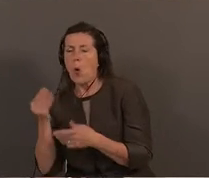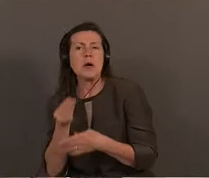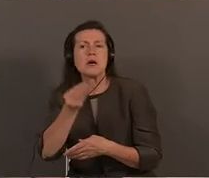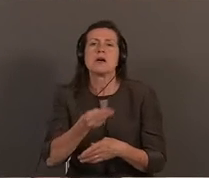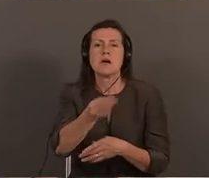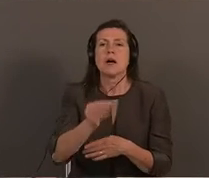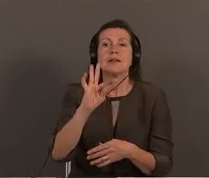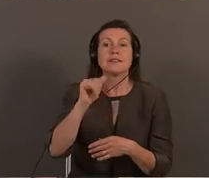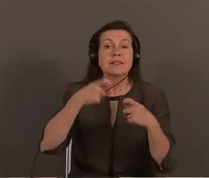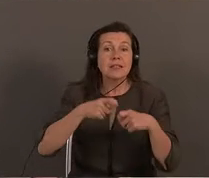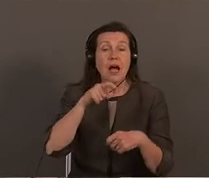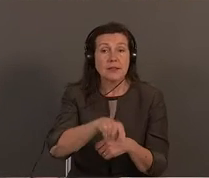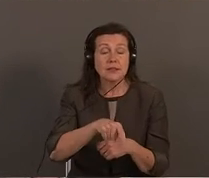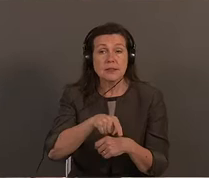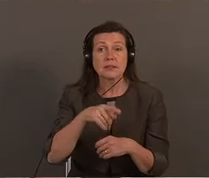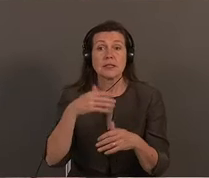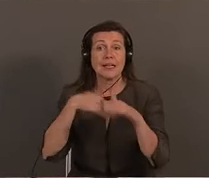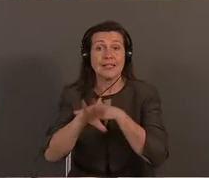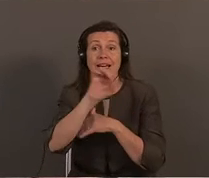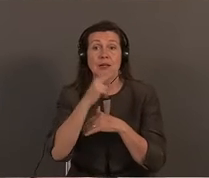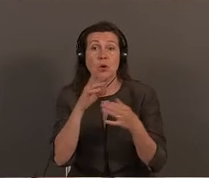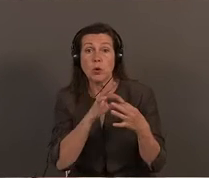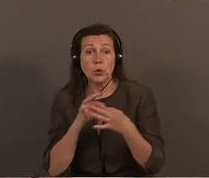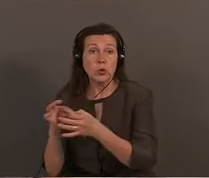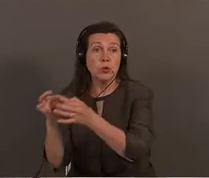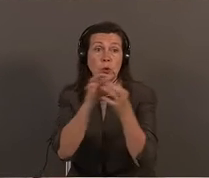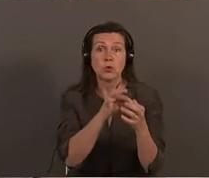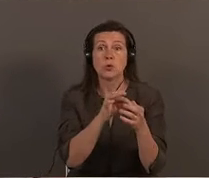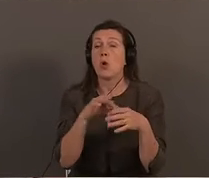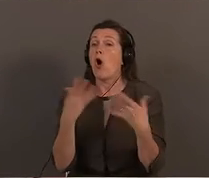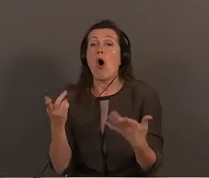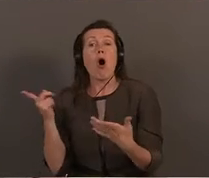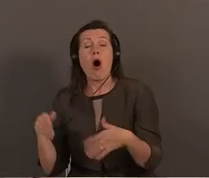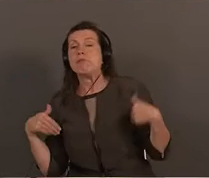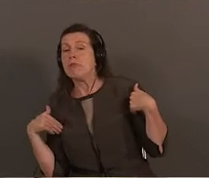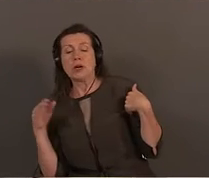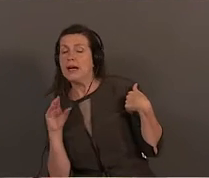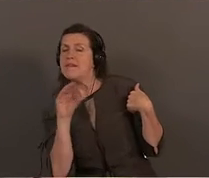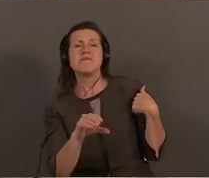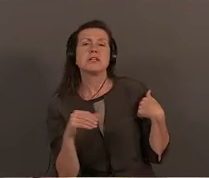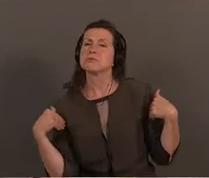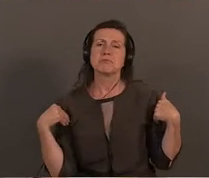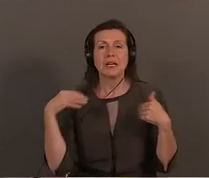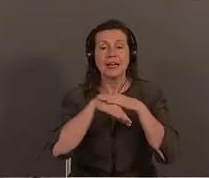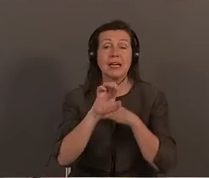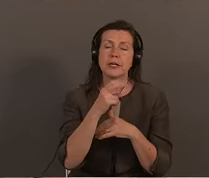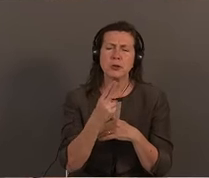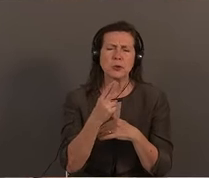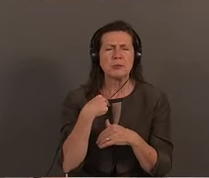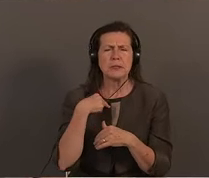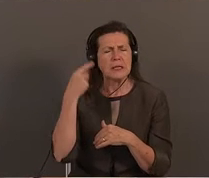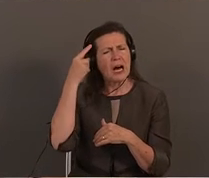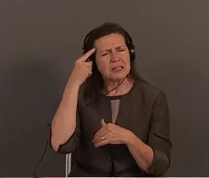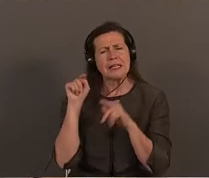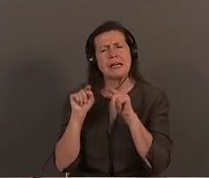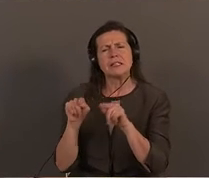real investments in the European Union. This picture is